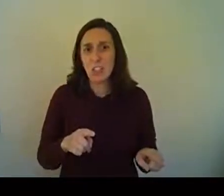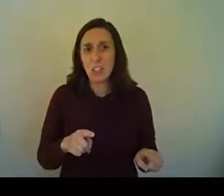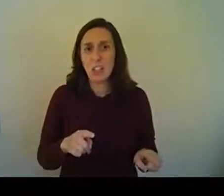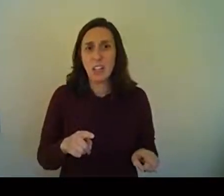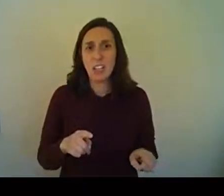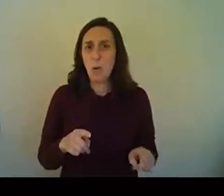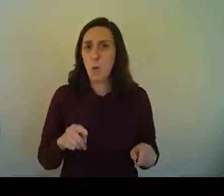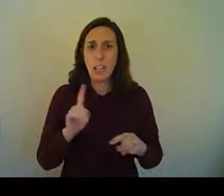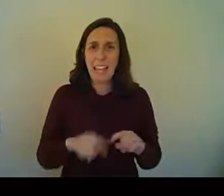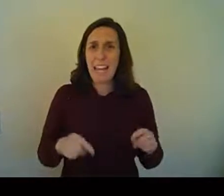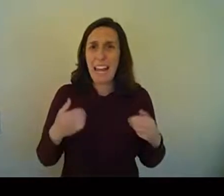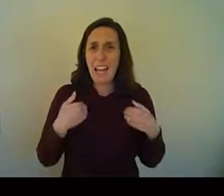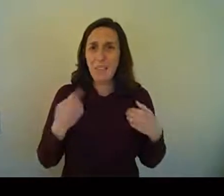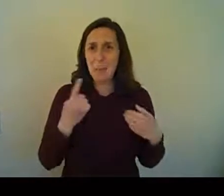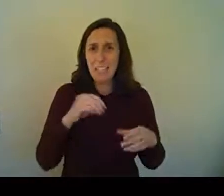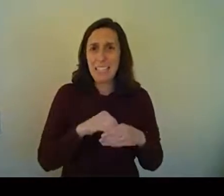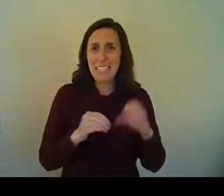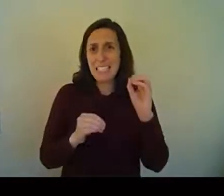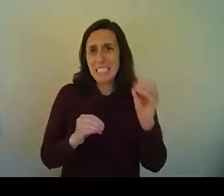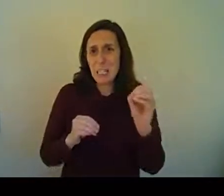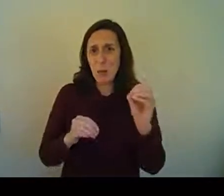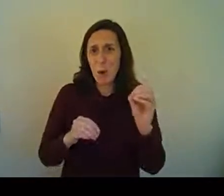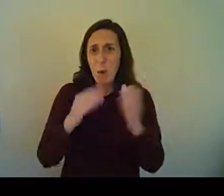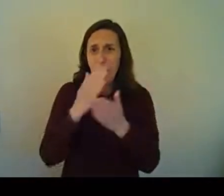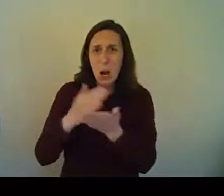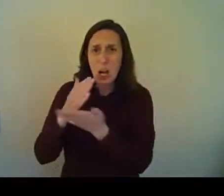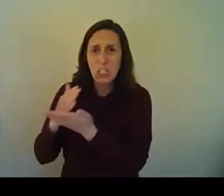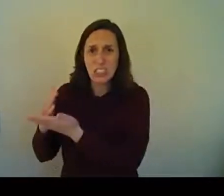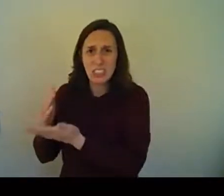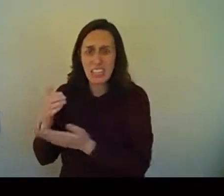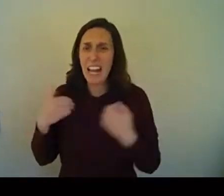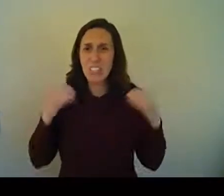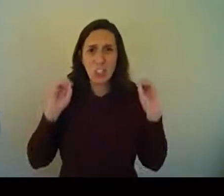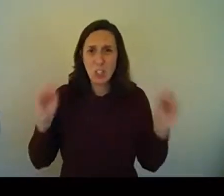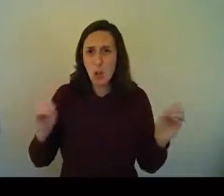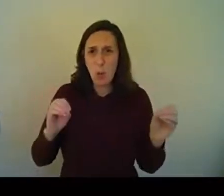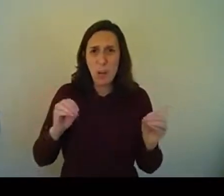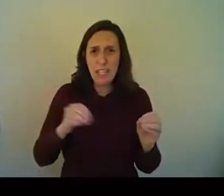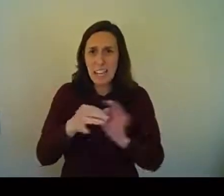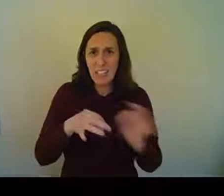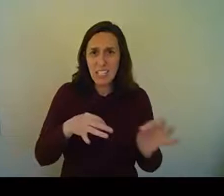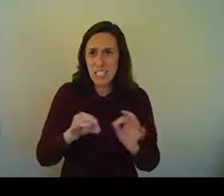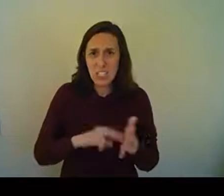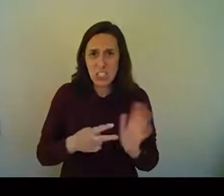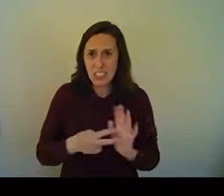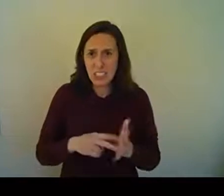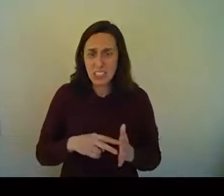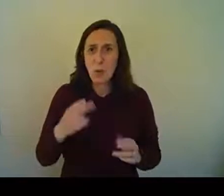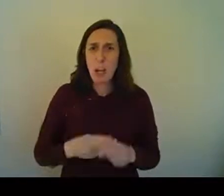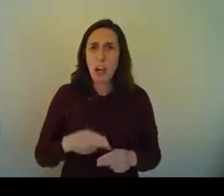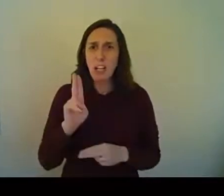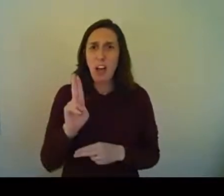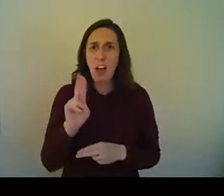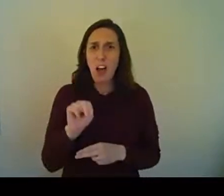zero parts doesn't have a definition. So we say dividing by zero is undefined. And